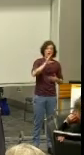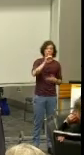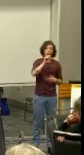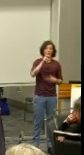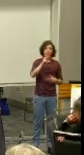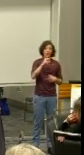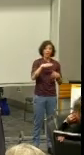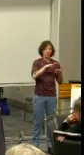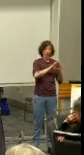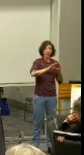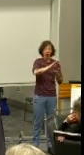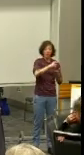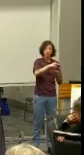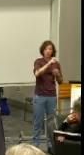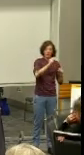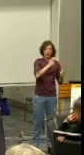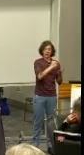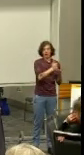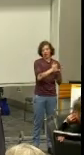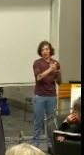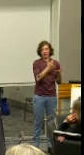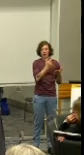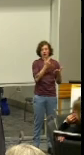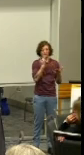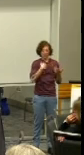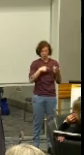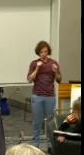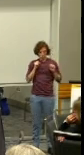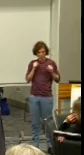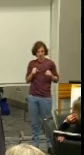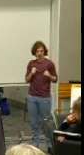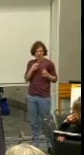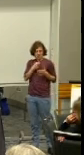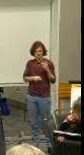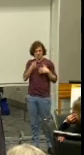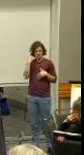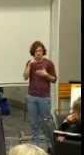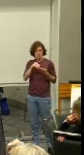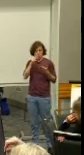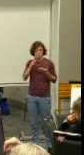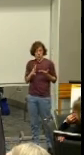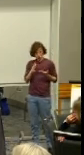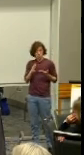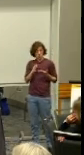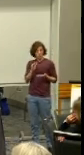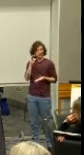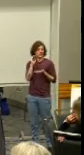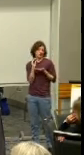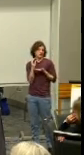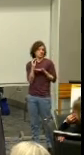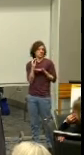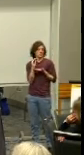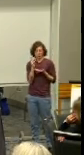can keep the cost down as low as possible for those students. So we're working that out with Clark College.